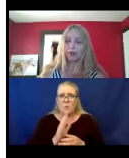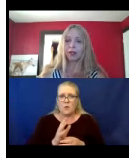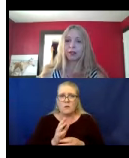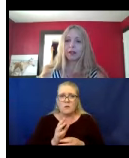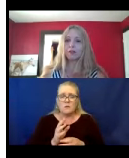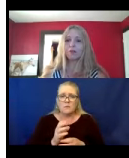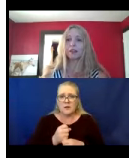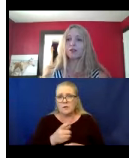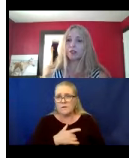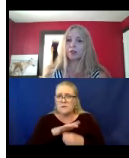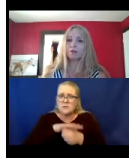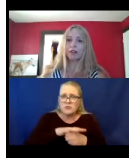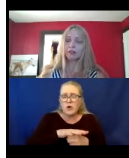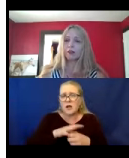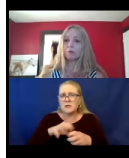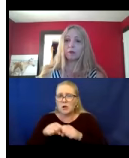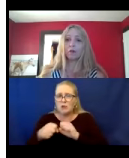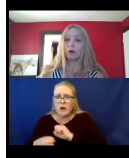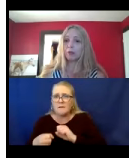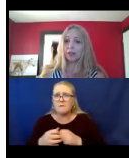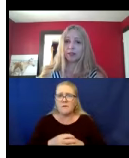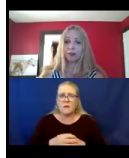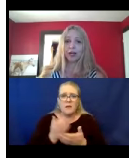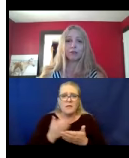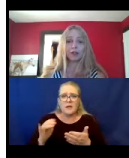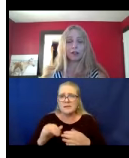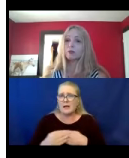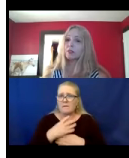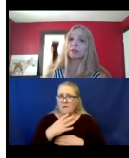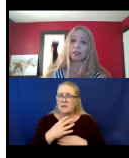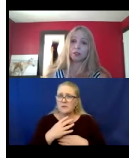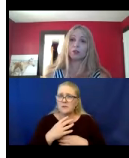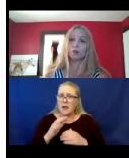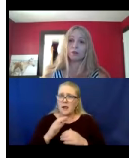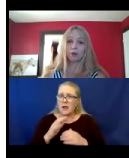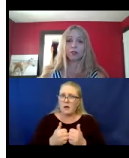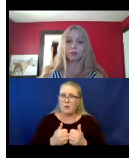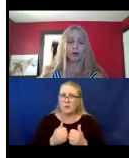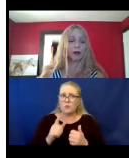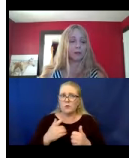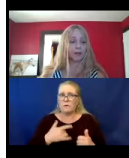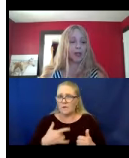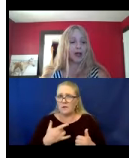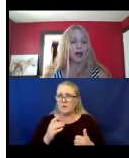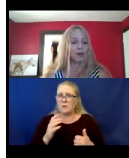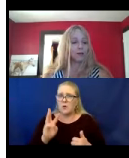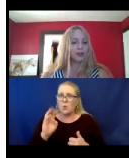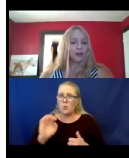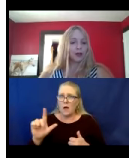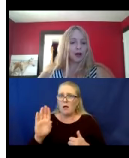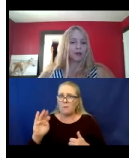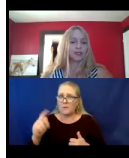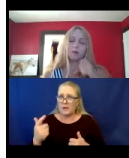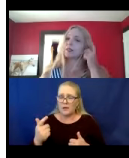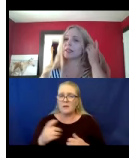grief and other factors that could affect our well-being and our life. And those can lead to depression as well.